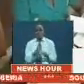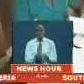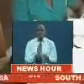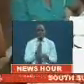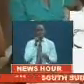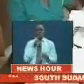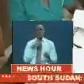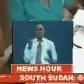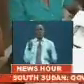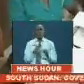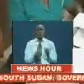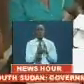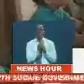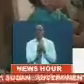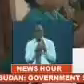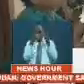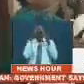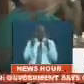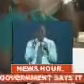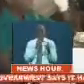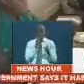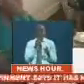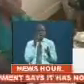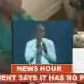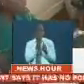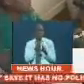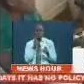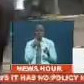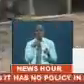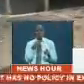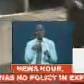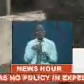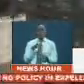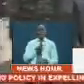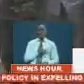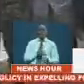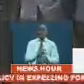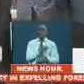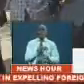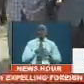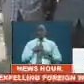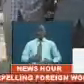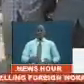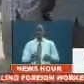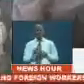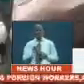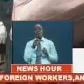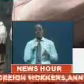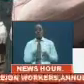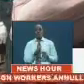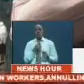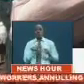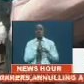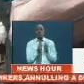the adequate capacity to detect suspected persons with the deadly Ebola disease at the Aflao border post and any other legal